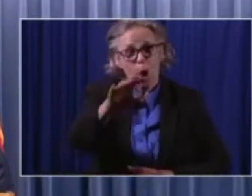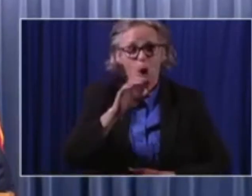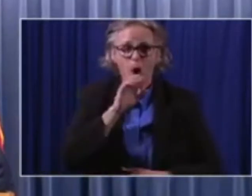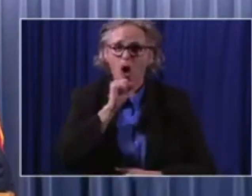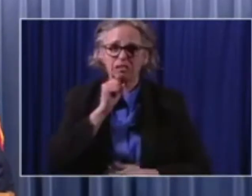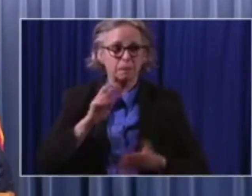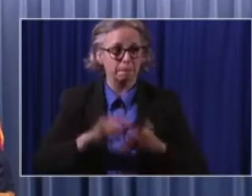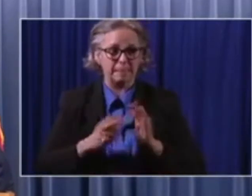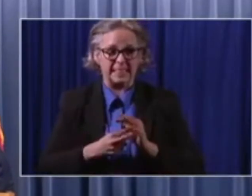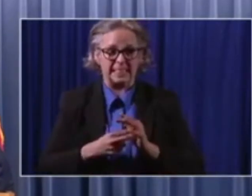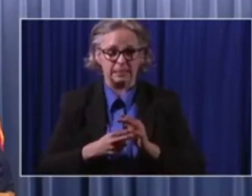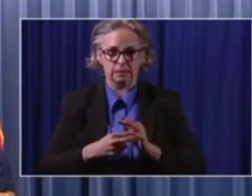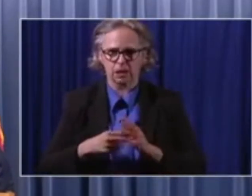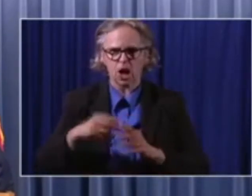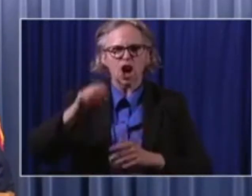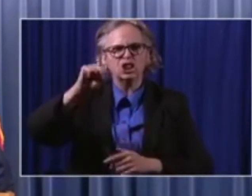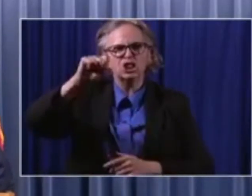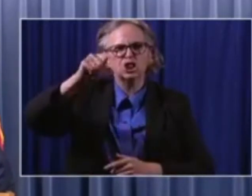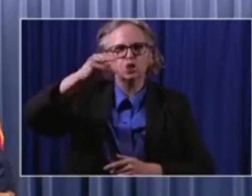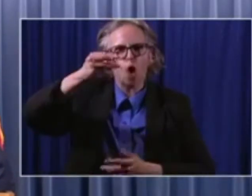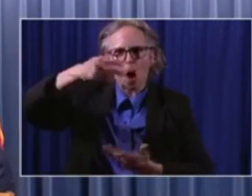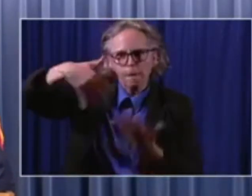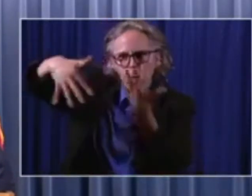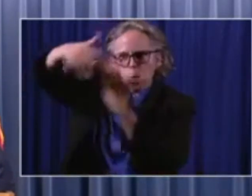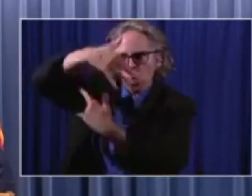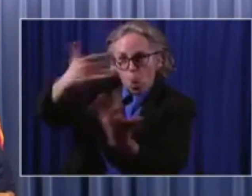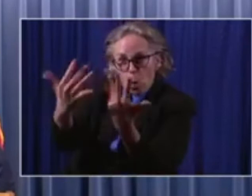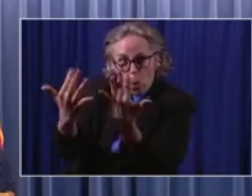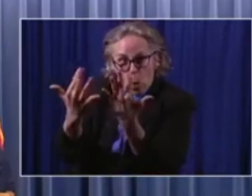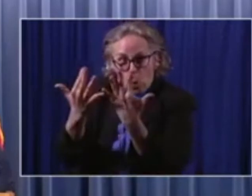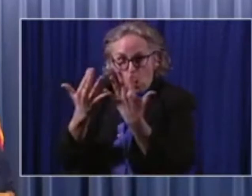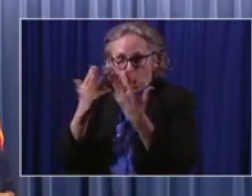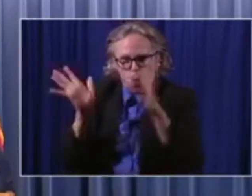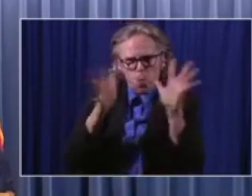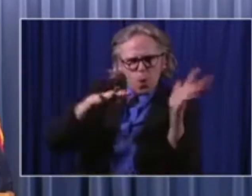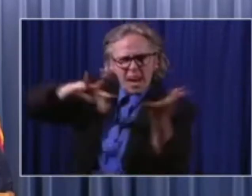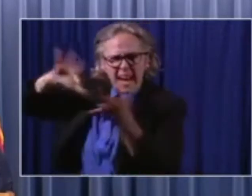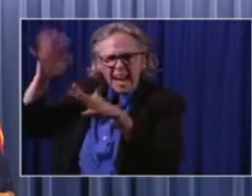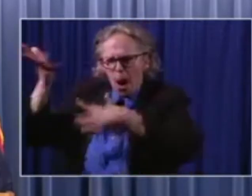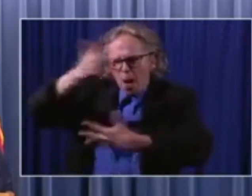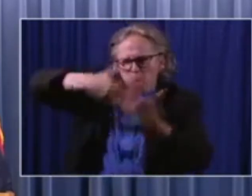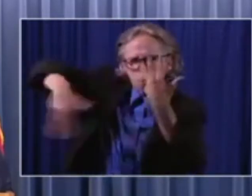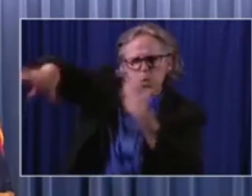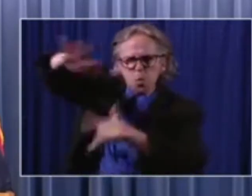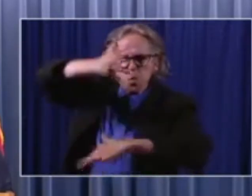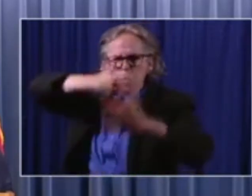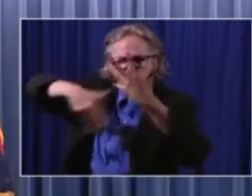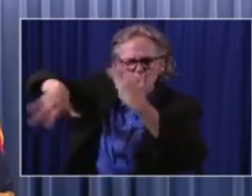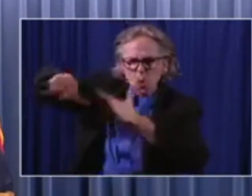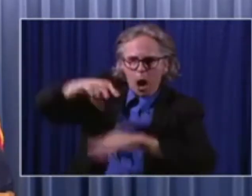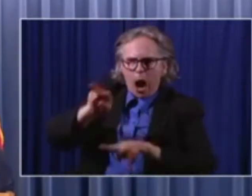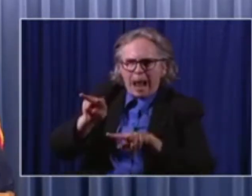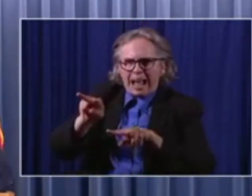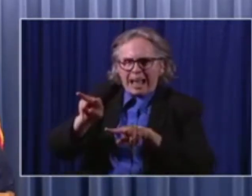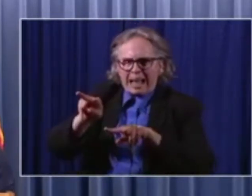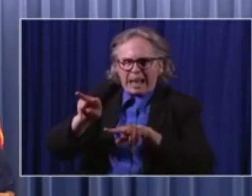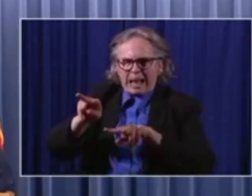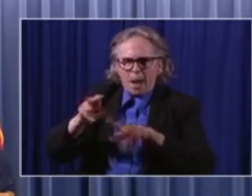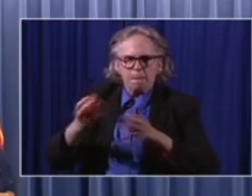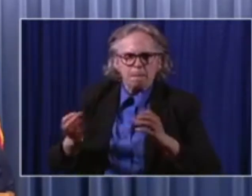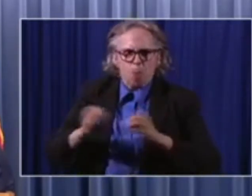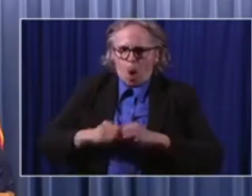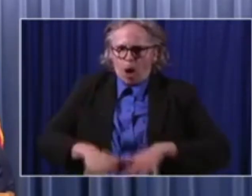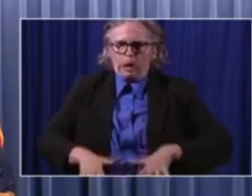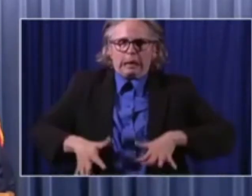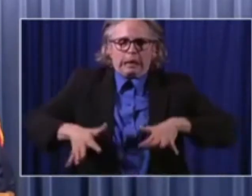closer. It means that the wind's getting a little stronger. It means that there are either more cases or an increasing incidence